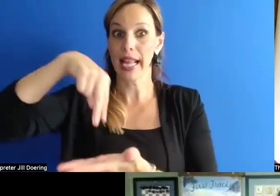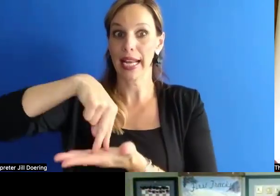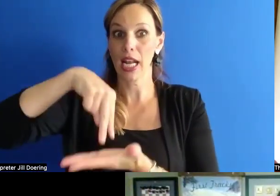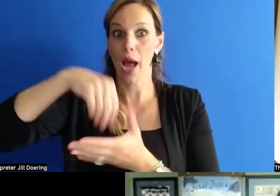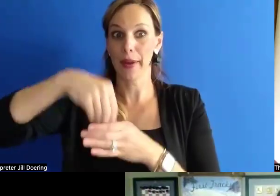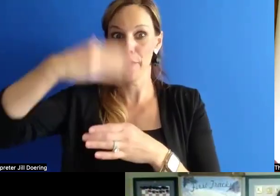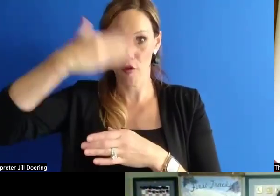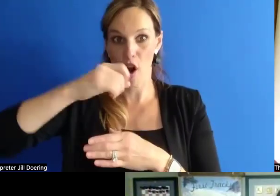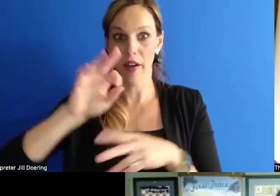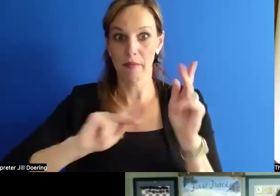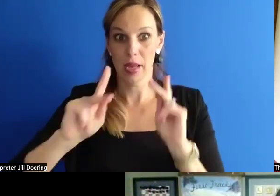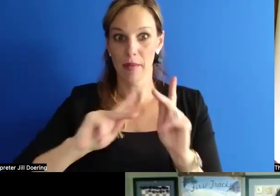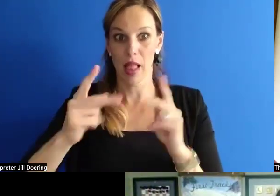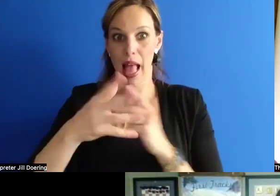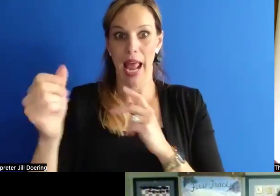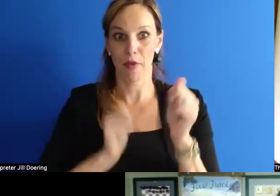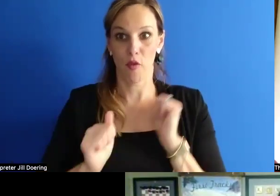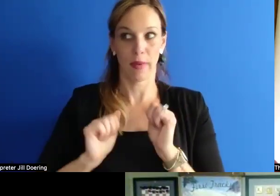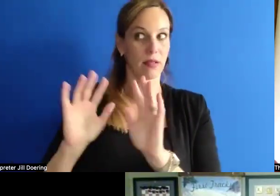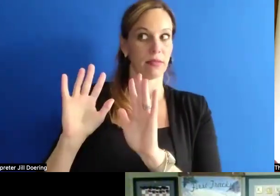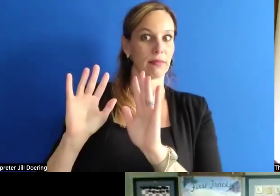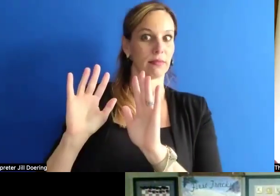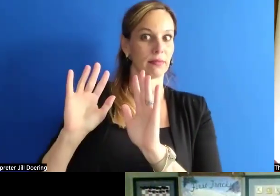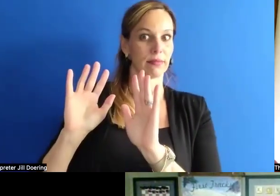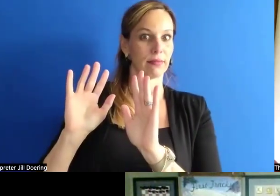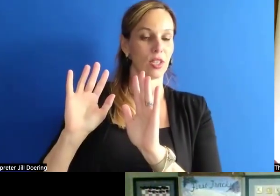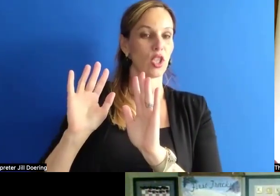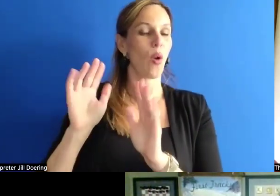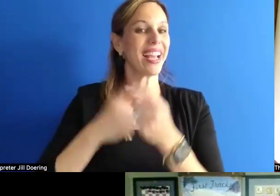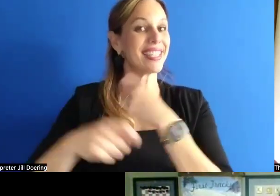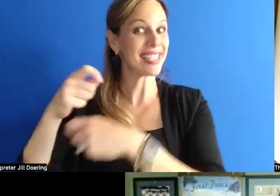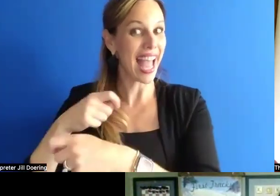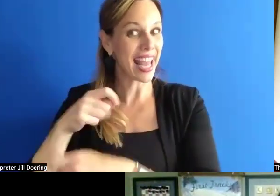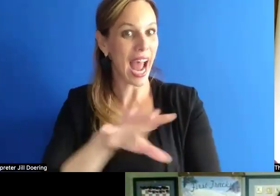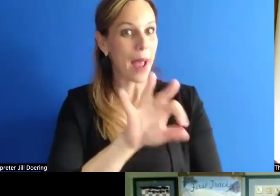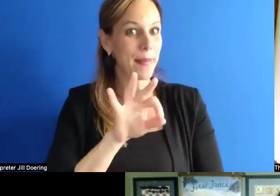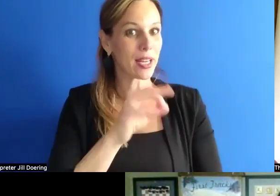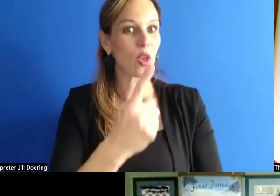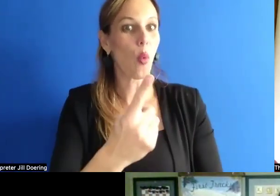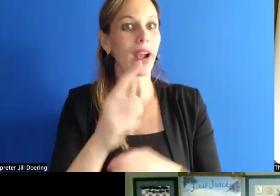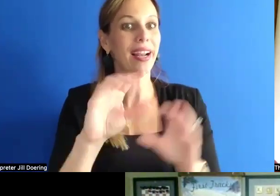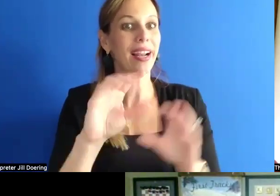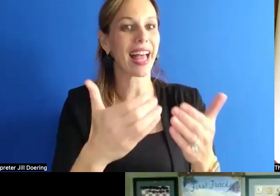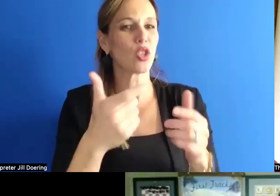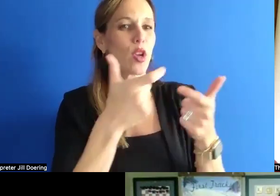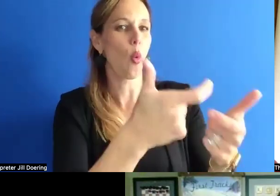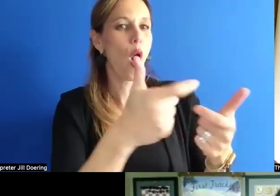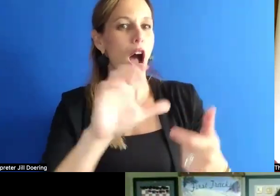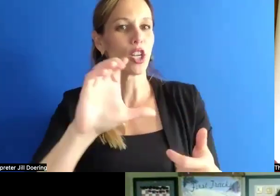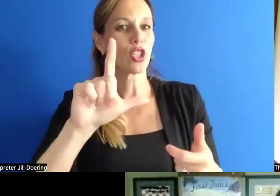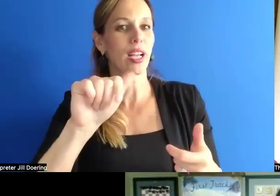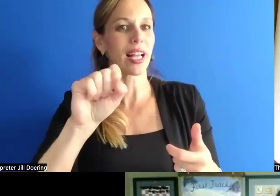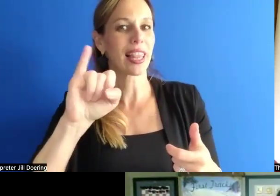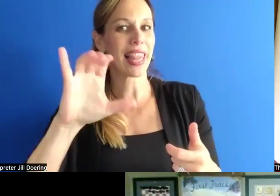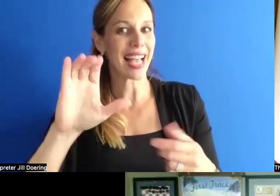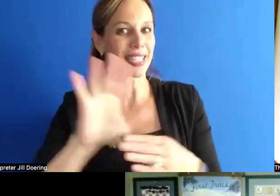and performing that I chose the class where you had to watch classic movies and then write essays on them.